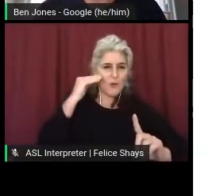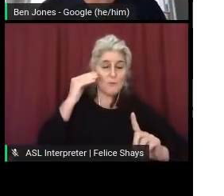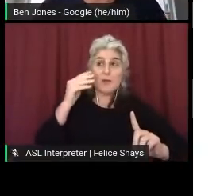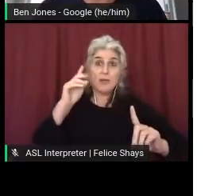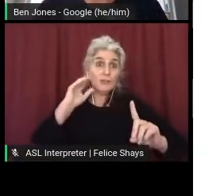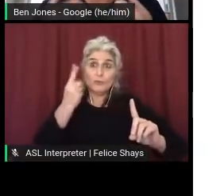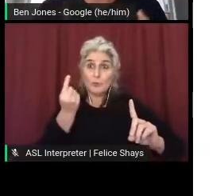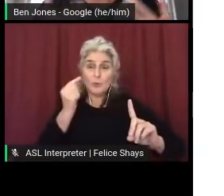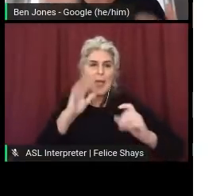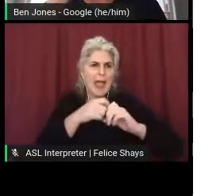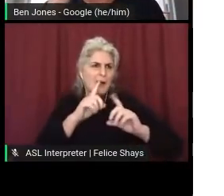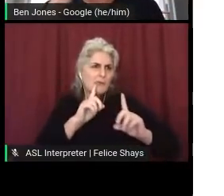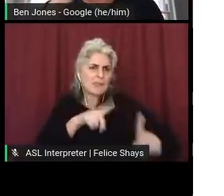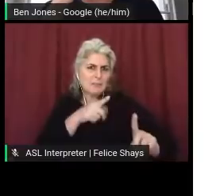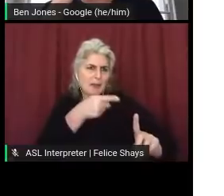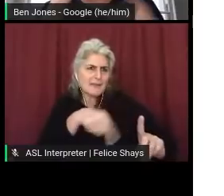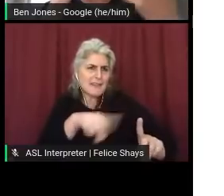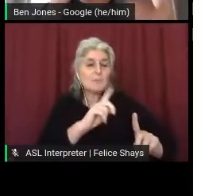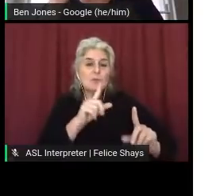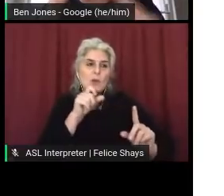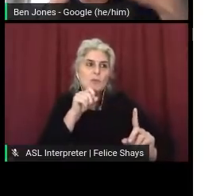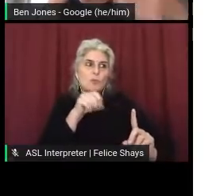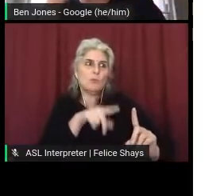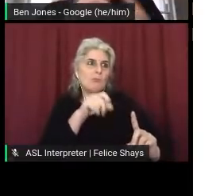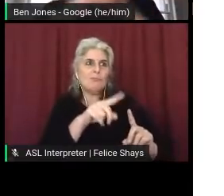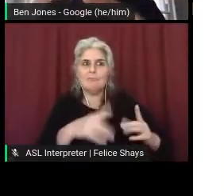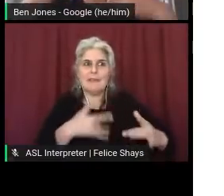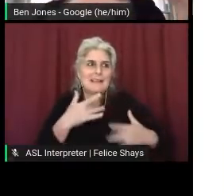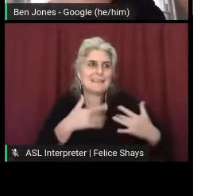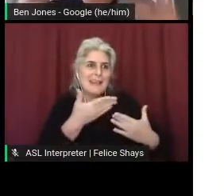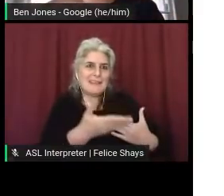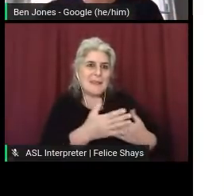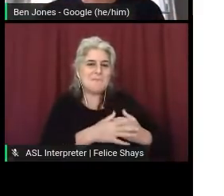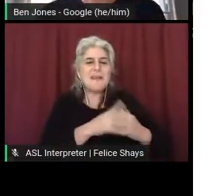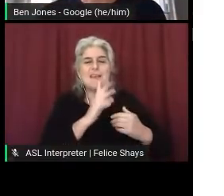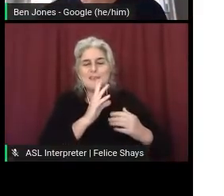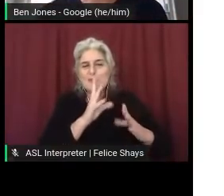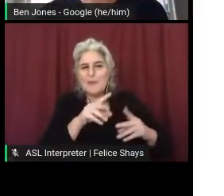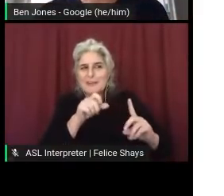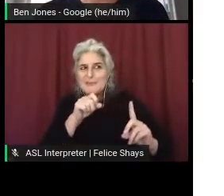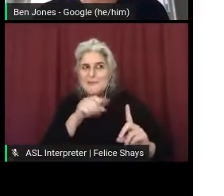want to you want to offer something that's going to continue to inspire them to tip over that